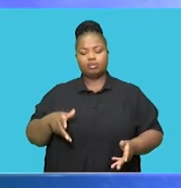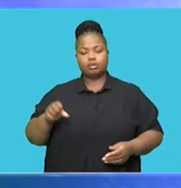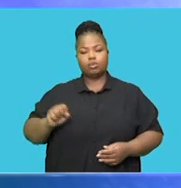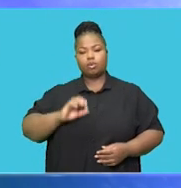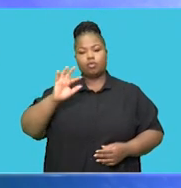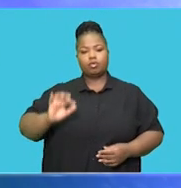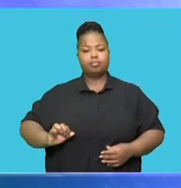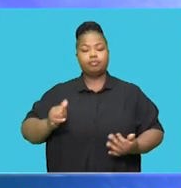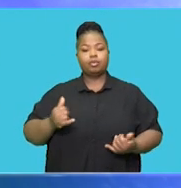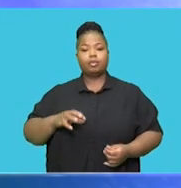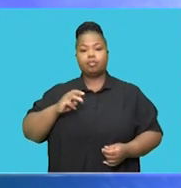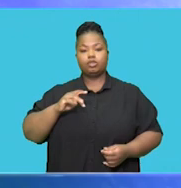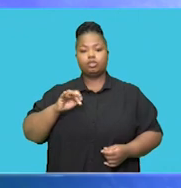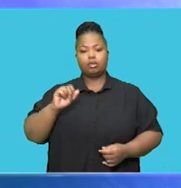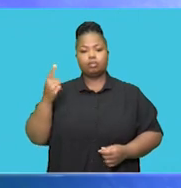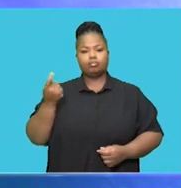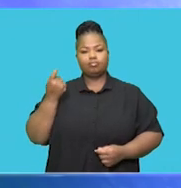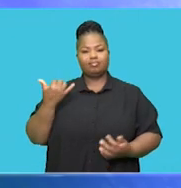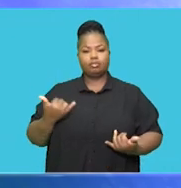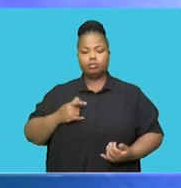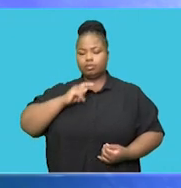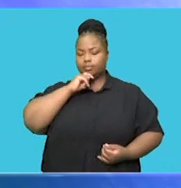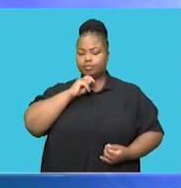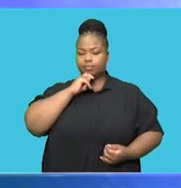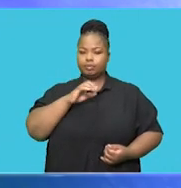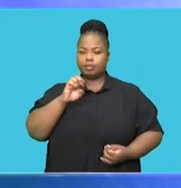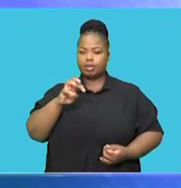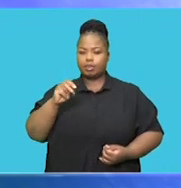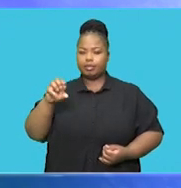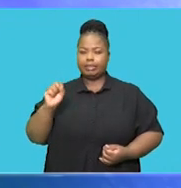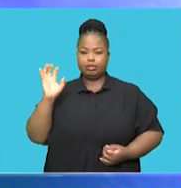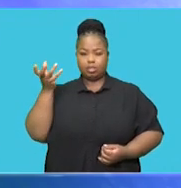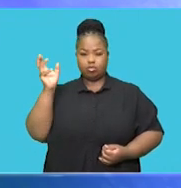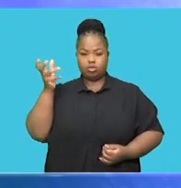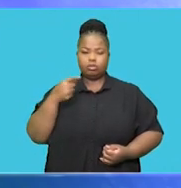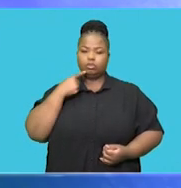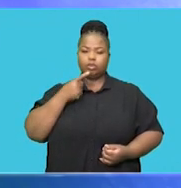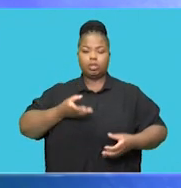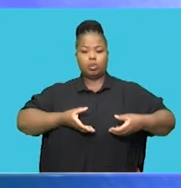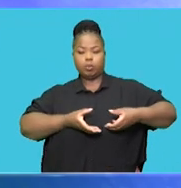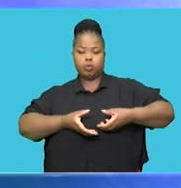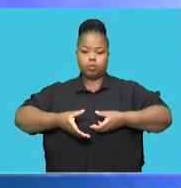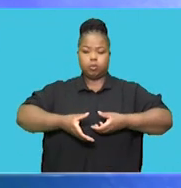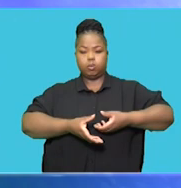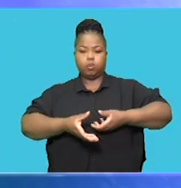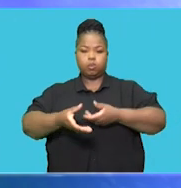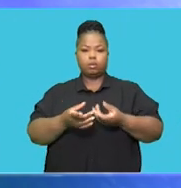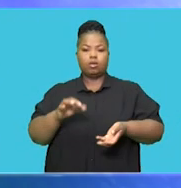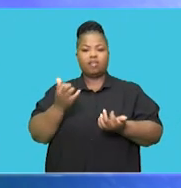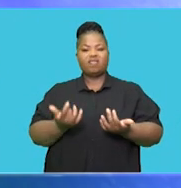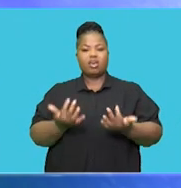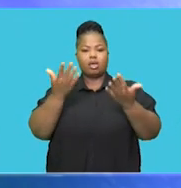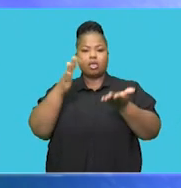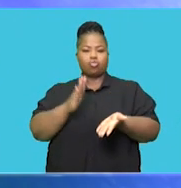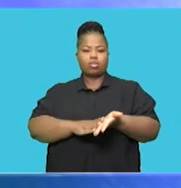iSARS eMarshalltown ebutsheni banamhlanje. Abenkonzo zolawulo olungxamisekileyo bathi bakwazile ukubhula ngokupheleleyo lo mlilo kwaye